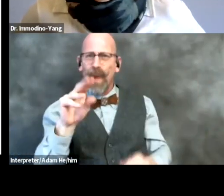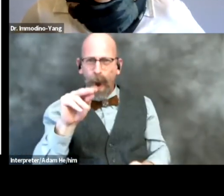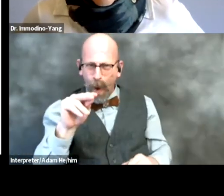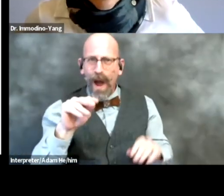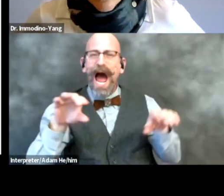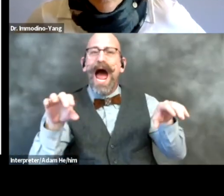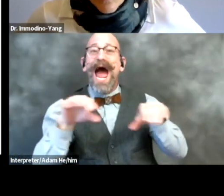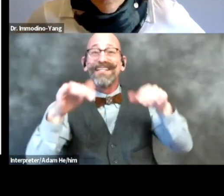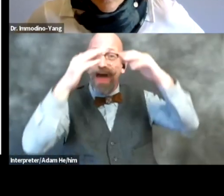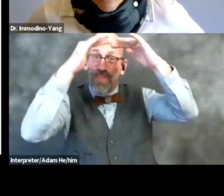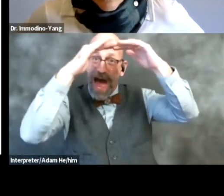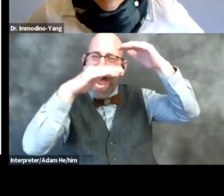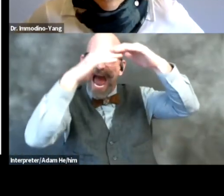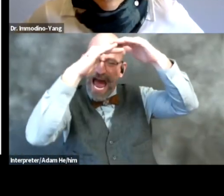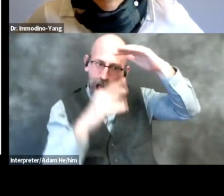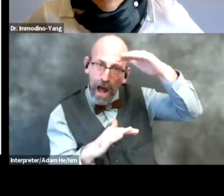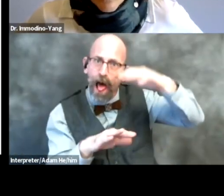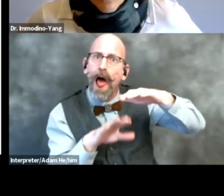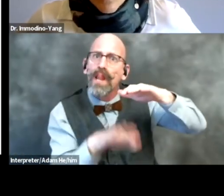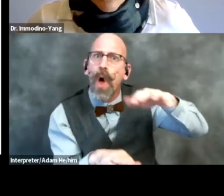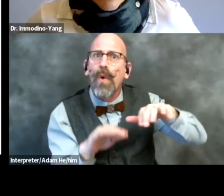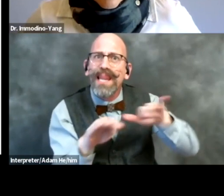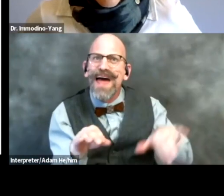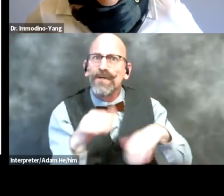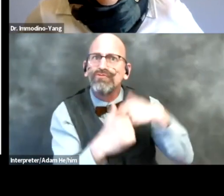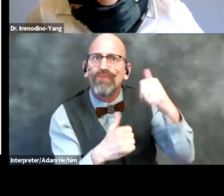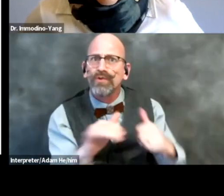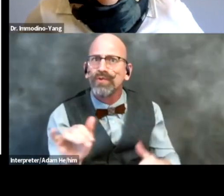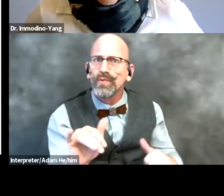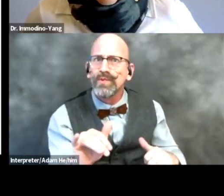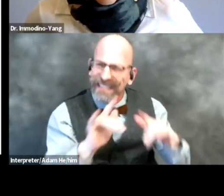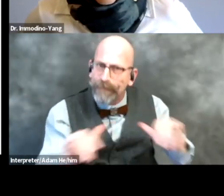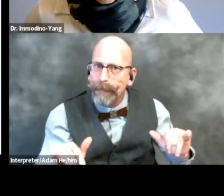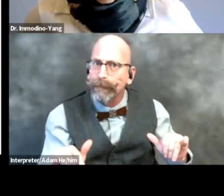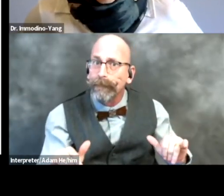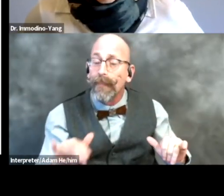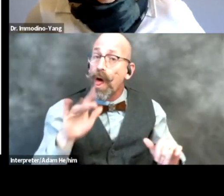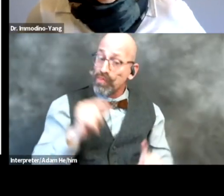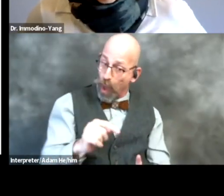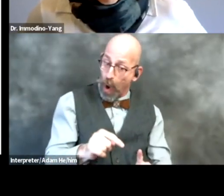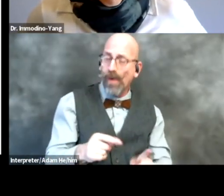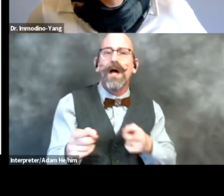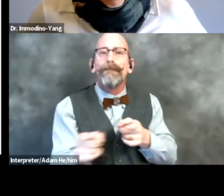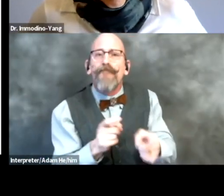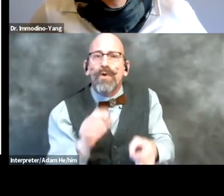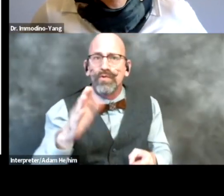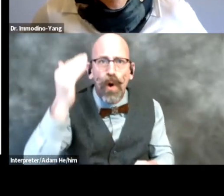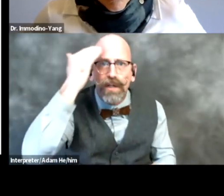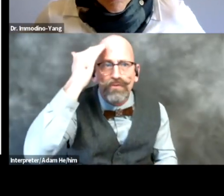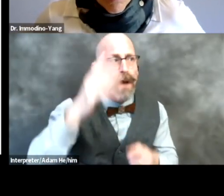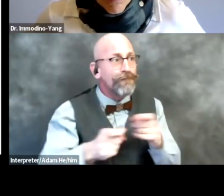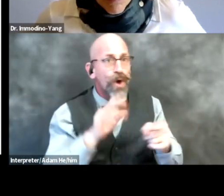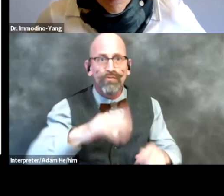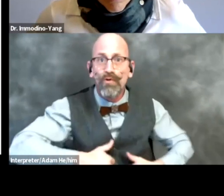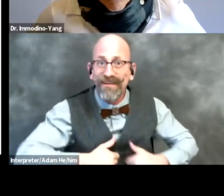level structures of the brain that are involved in regulating and monitoring your consciousness and your survival. Immordino-Yang believes